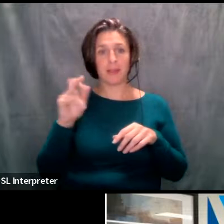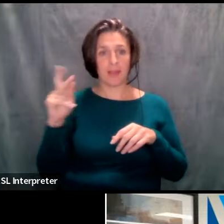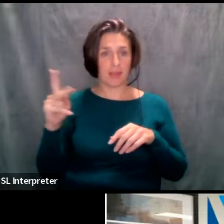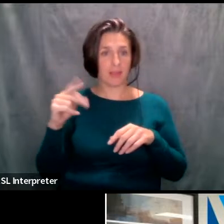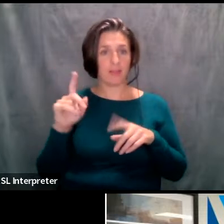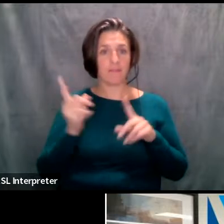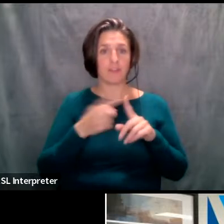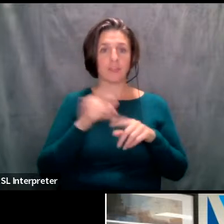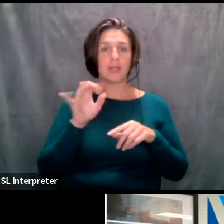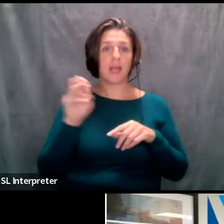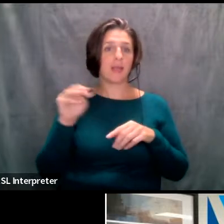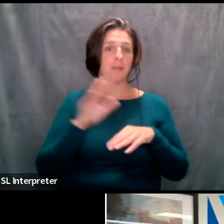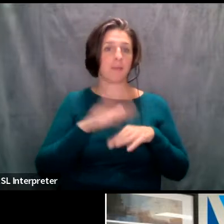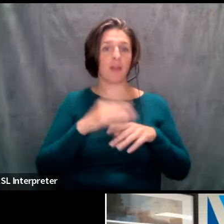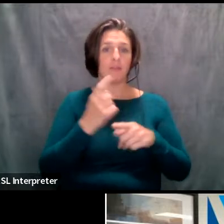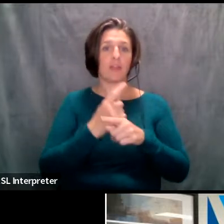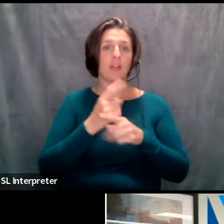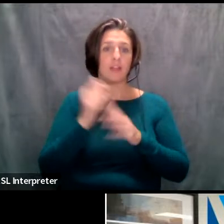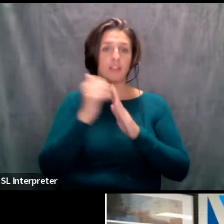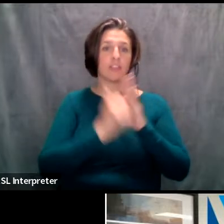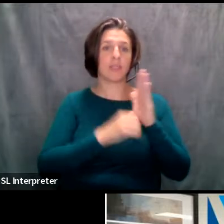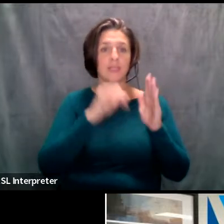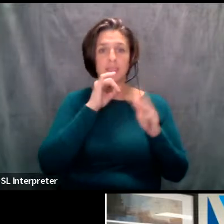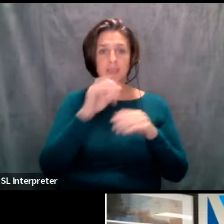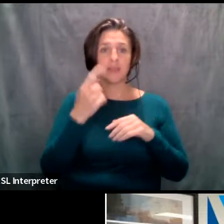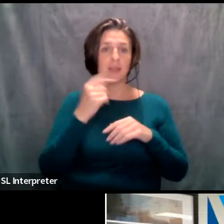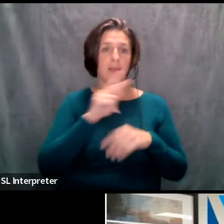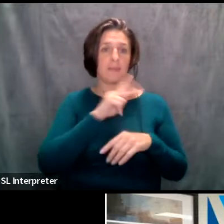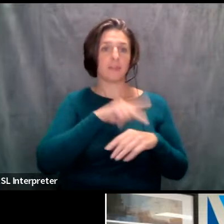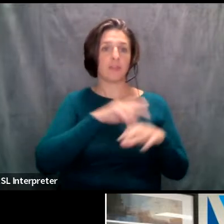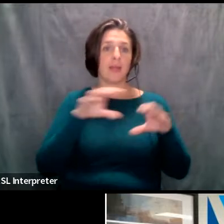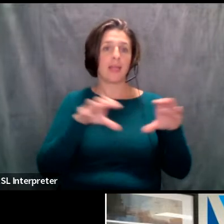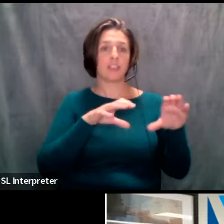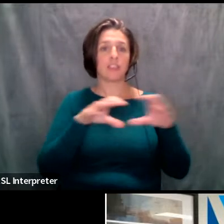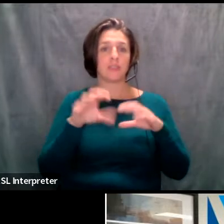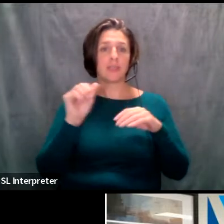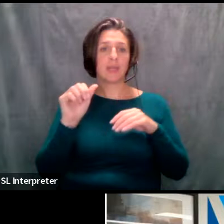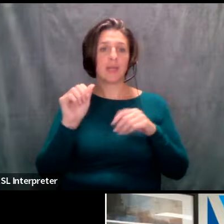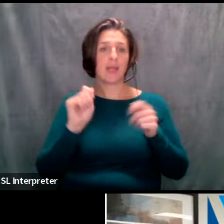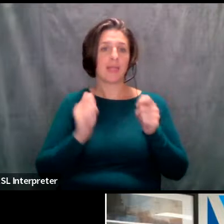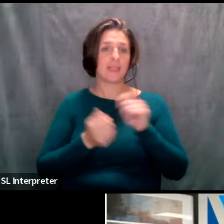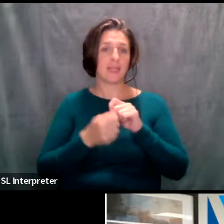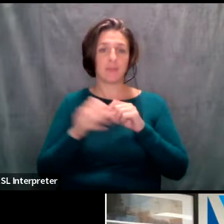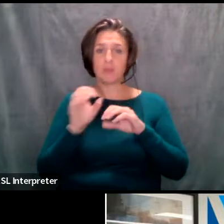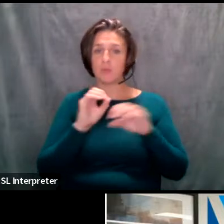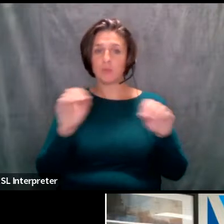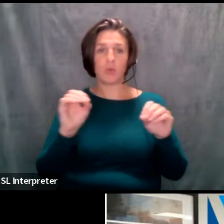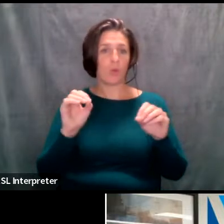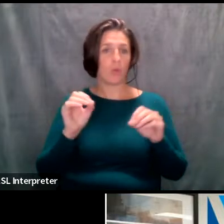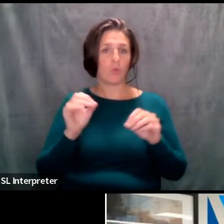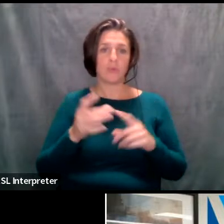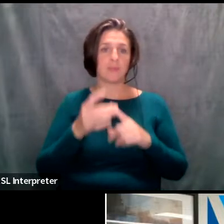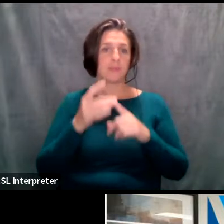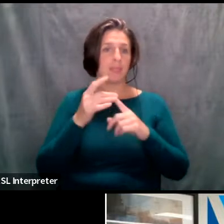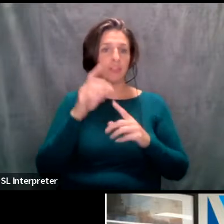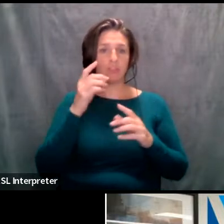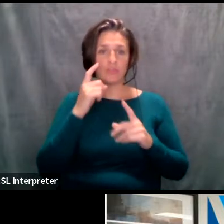item on the regular agenda is the personnel actions addendum, and there aren't any special recognitions